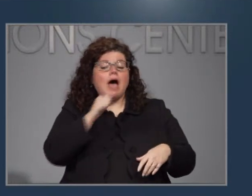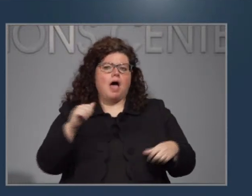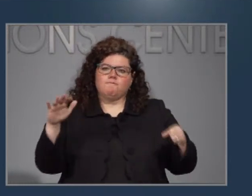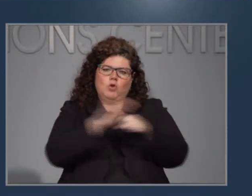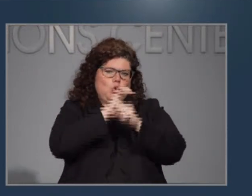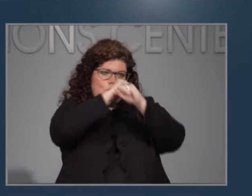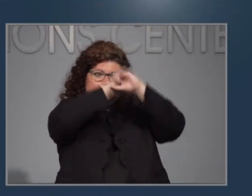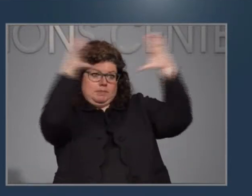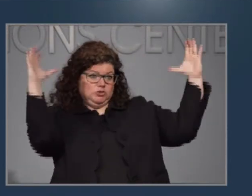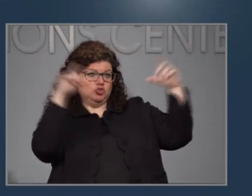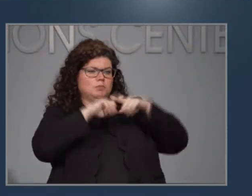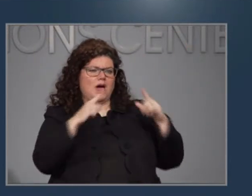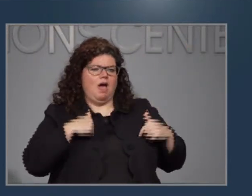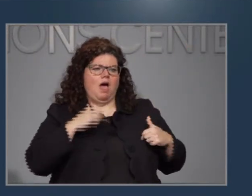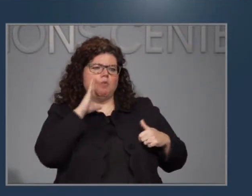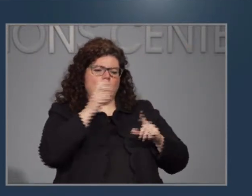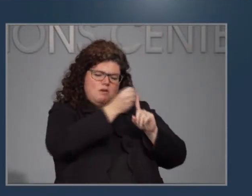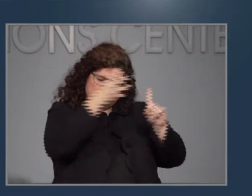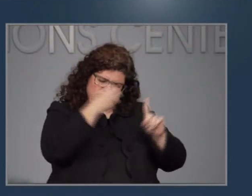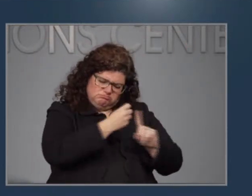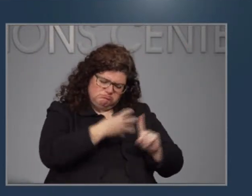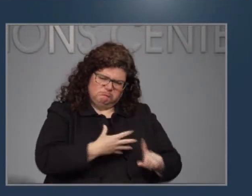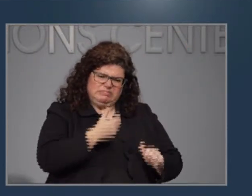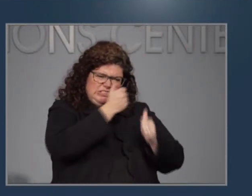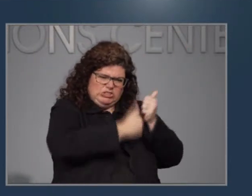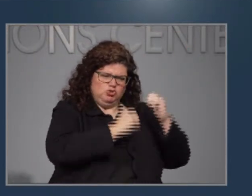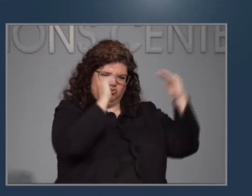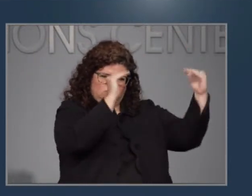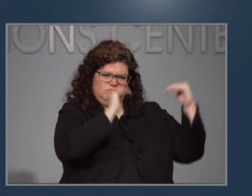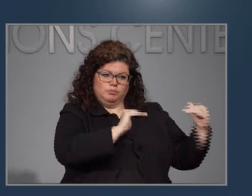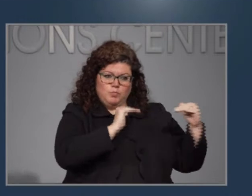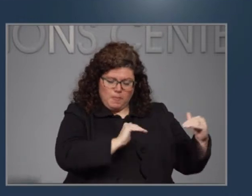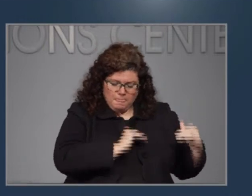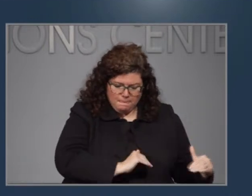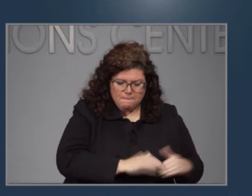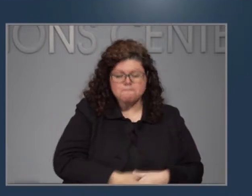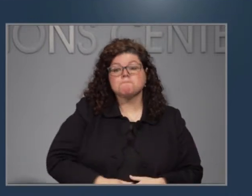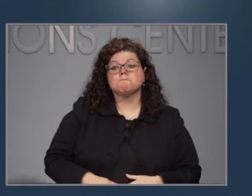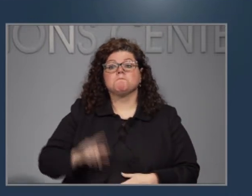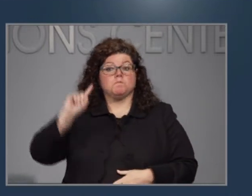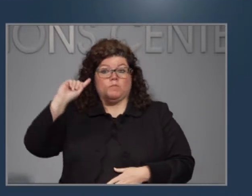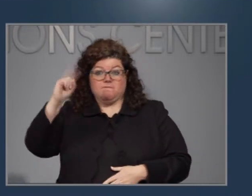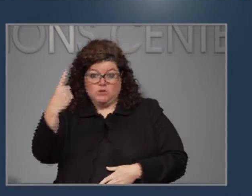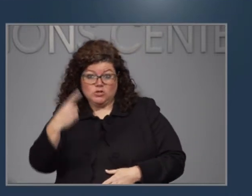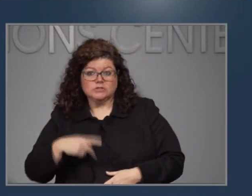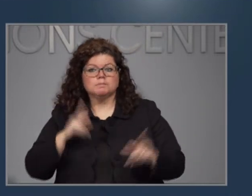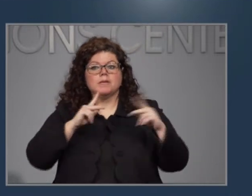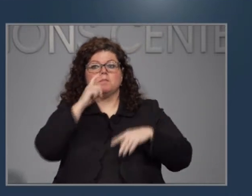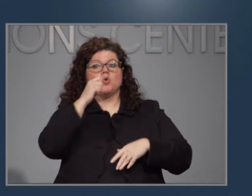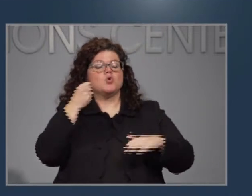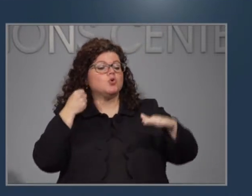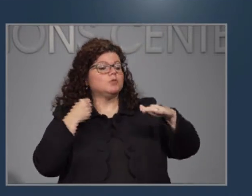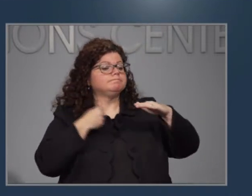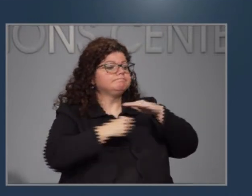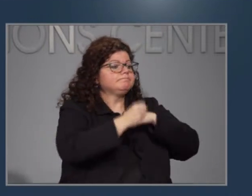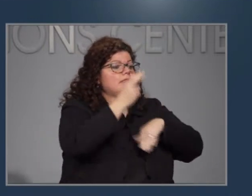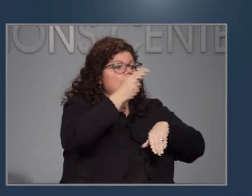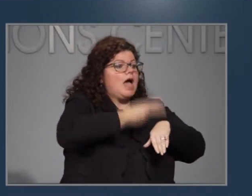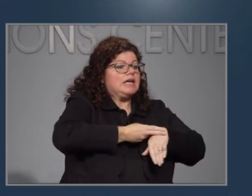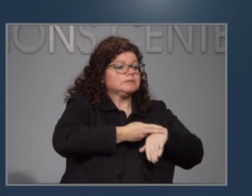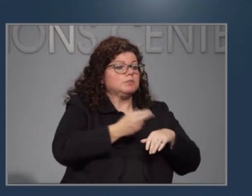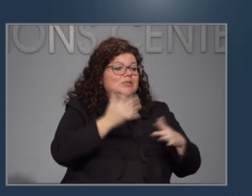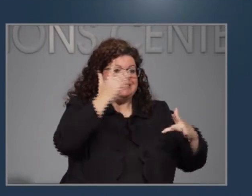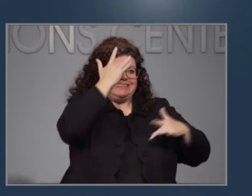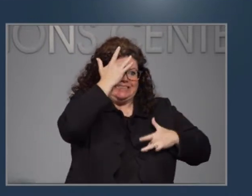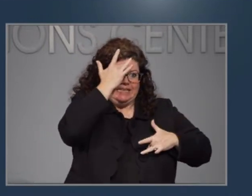first graph, we look at people who come into the emergency department with COVID-like symptoms. This metric serves